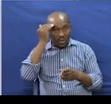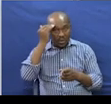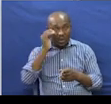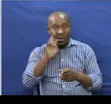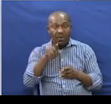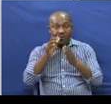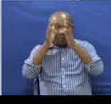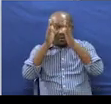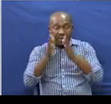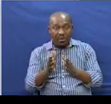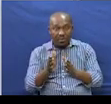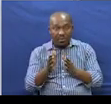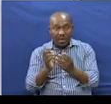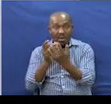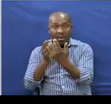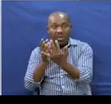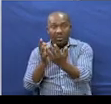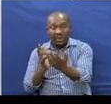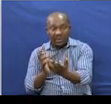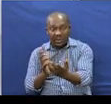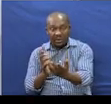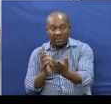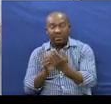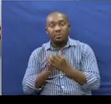human population